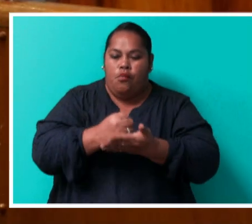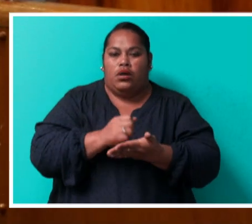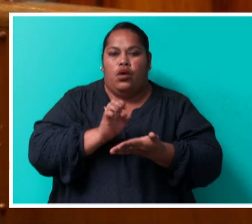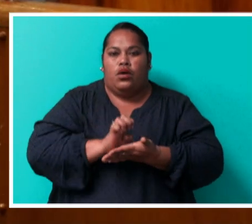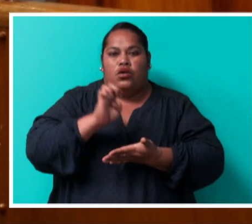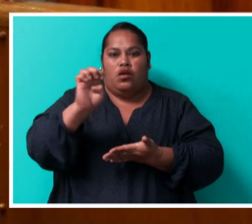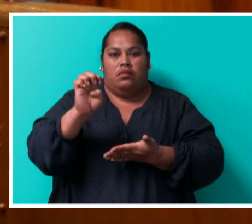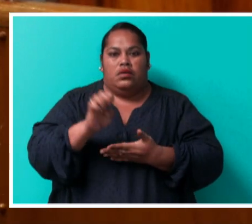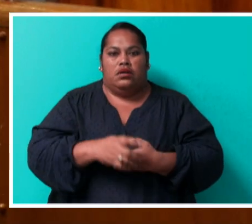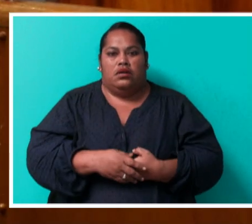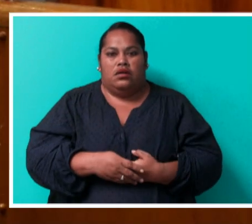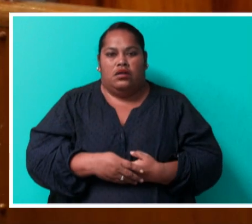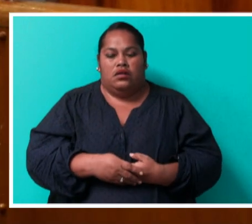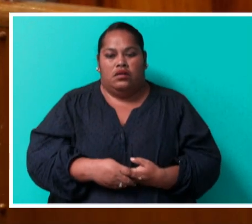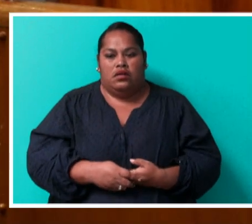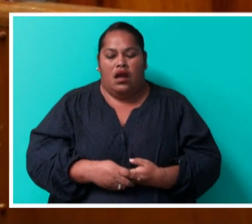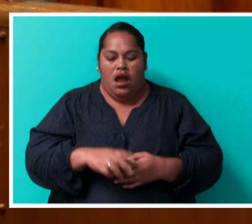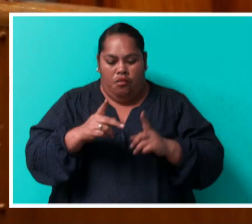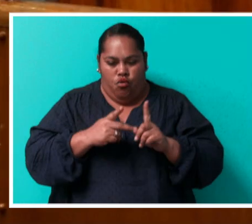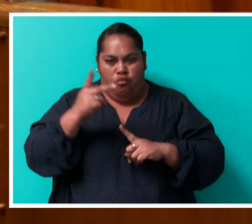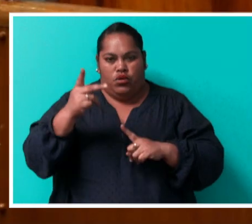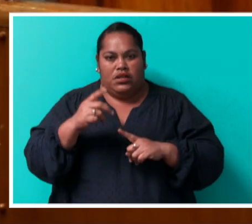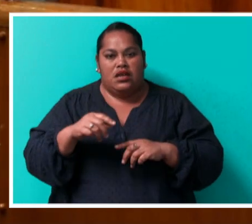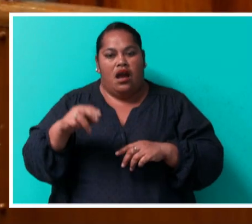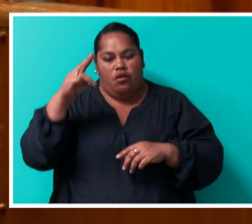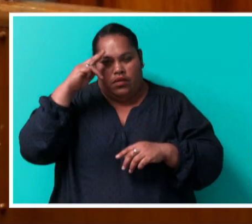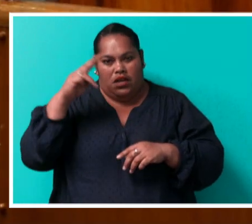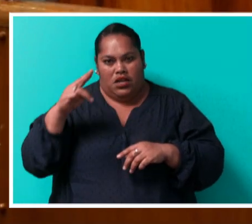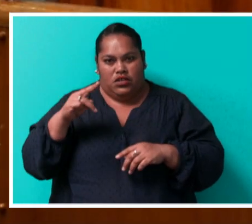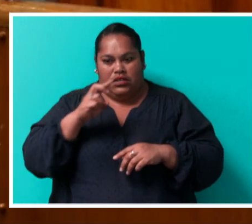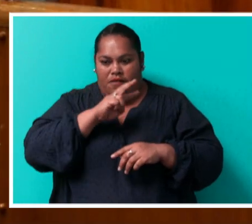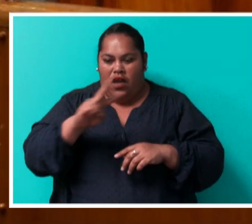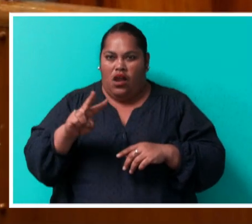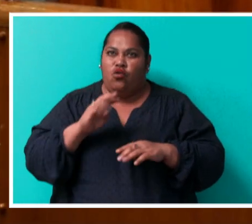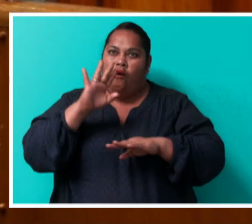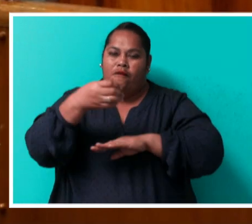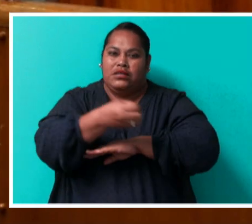and promoting the nation's values abroad.